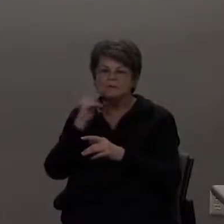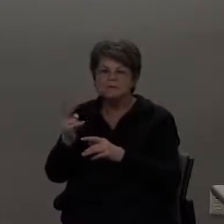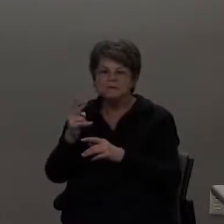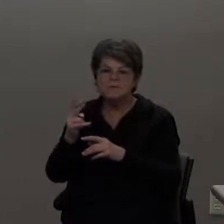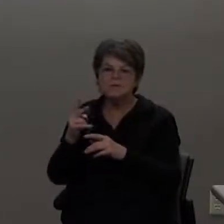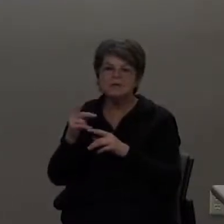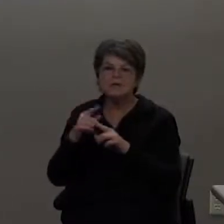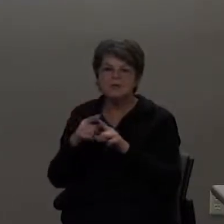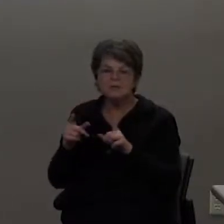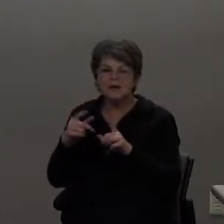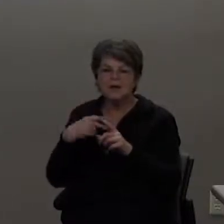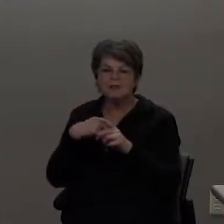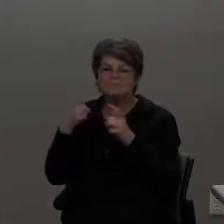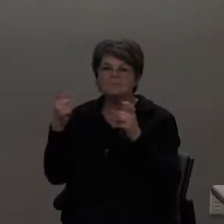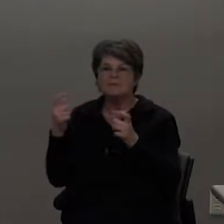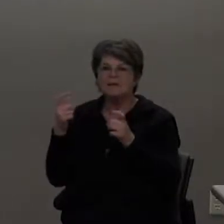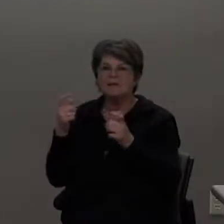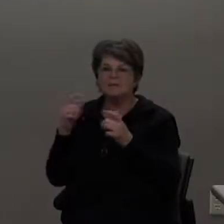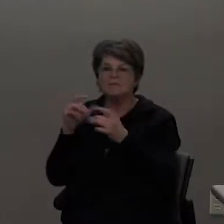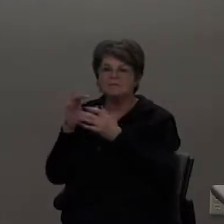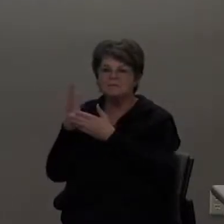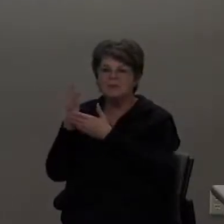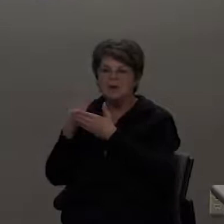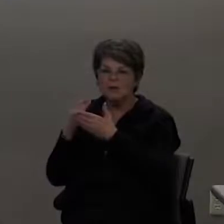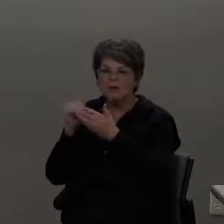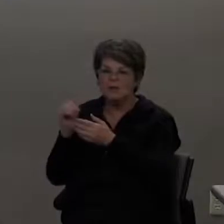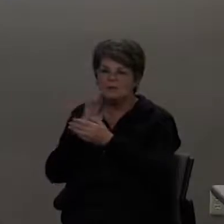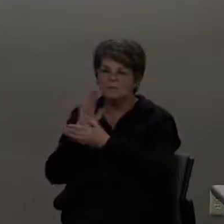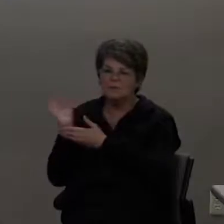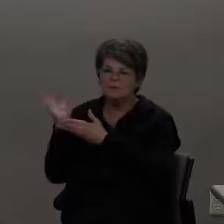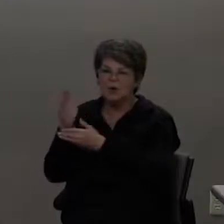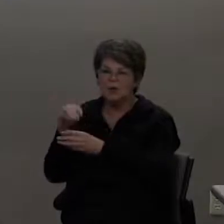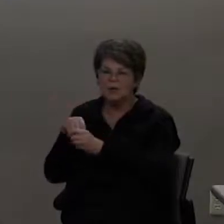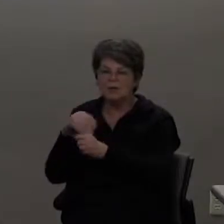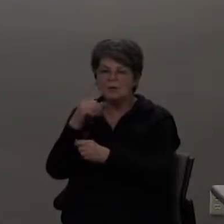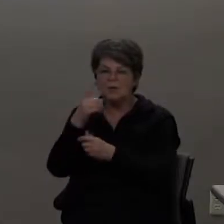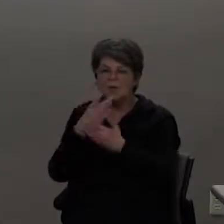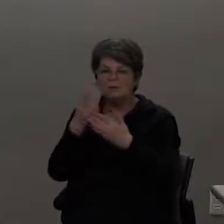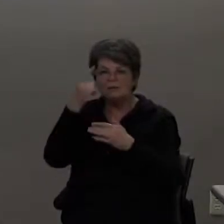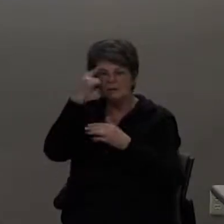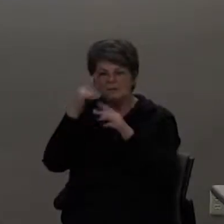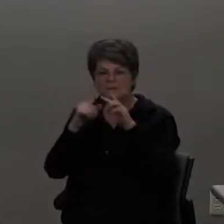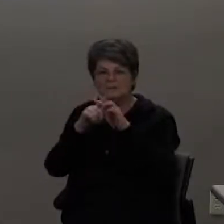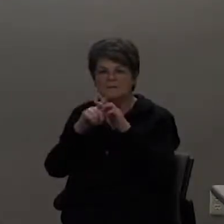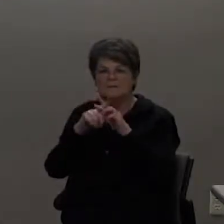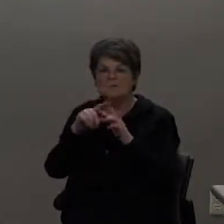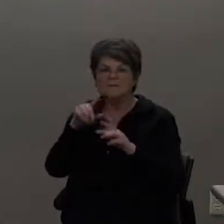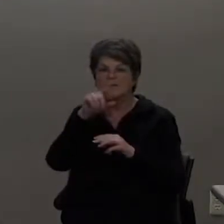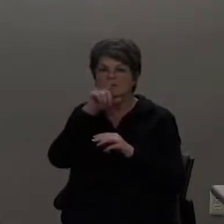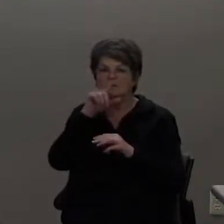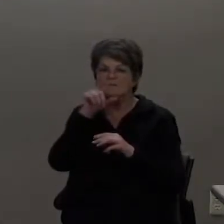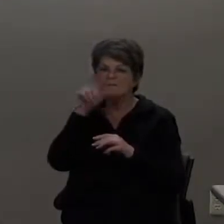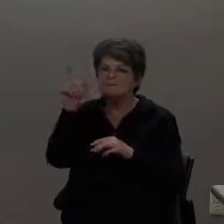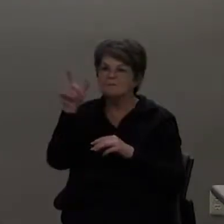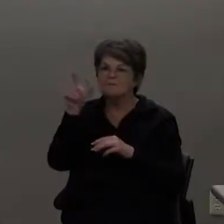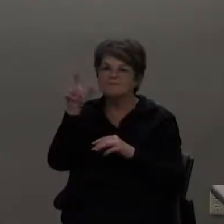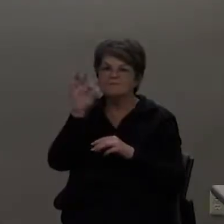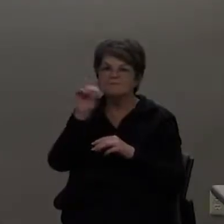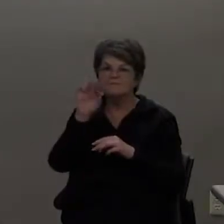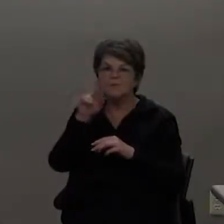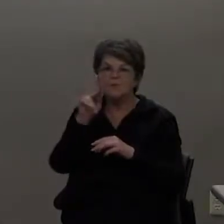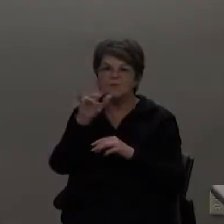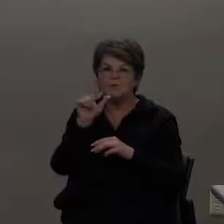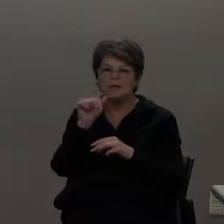mortar development, but have tremendous assets that can be brought into the mix? And one of the things that comes to my mind is the birding area out in